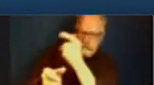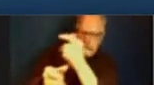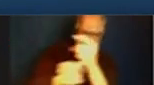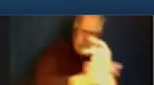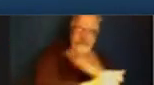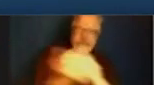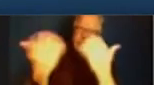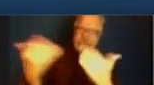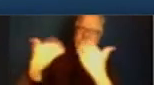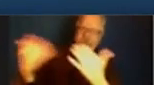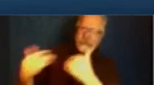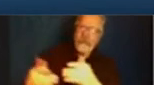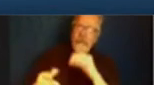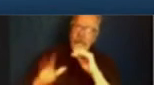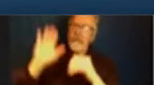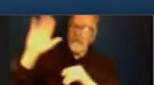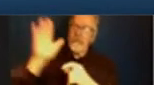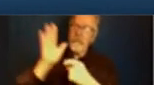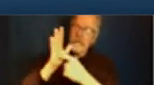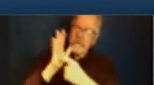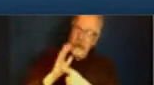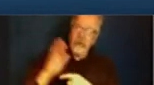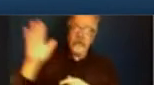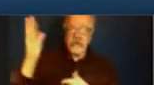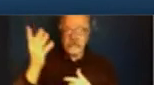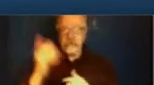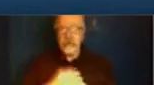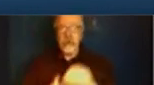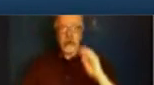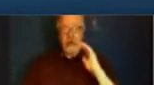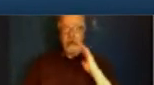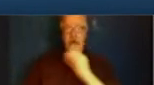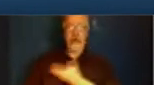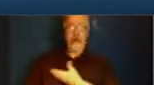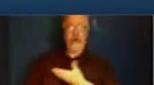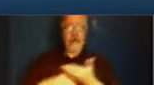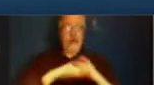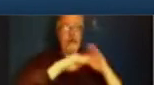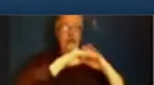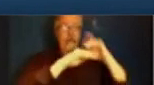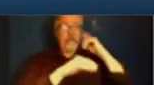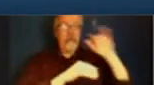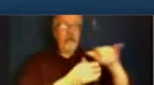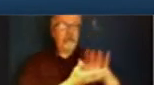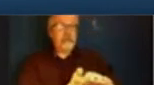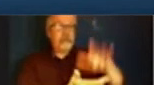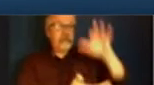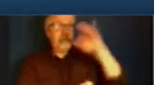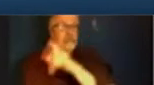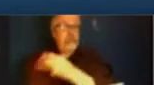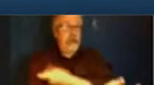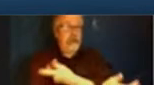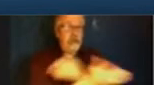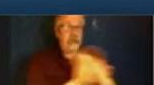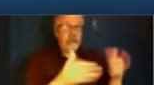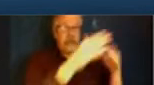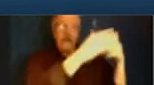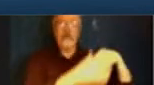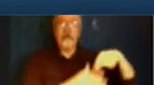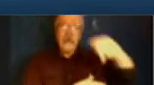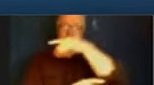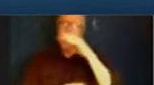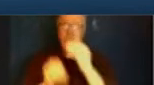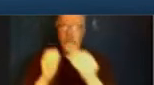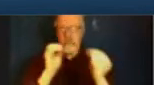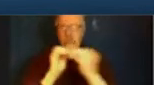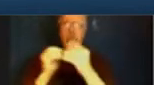the supply, which we are increasing now, the demand will also increase and those will be a perfect match. So we're watching that.